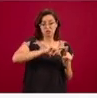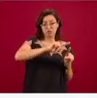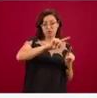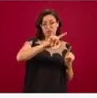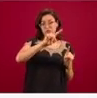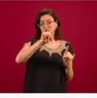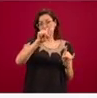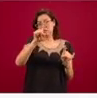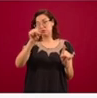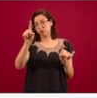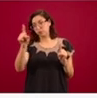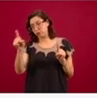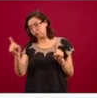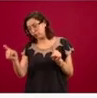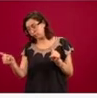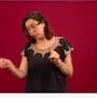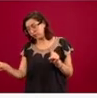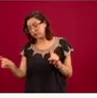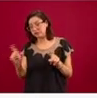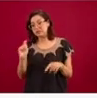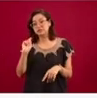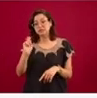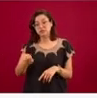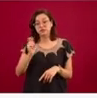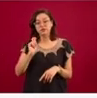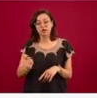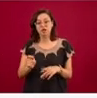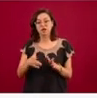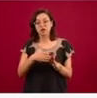fatalities we had reported. So